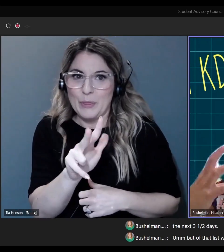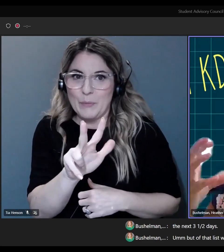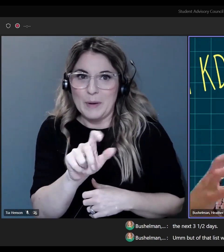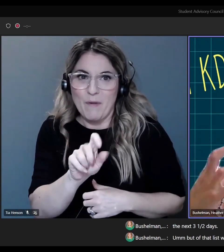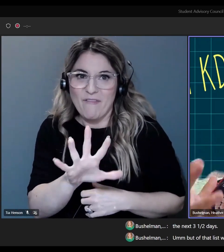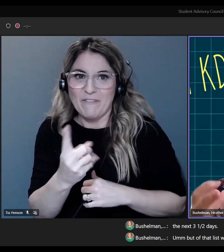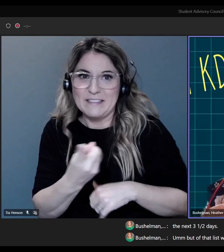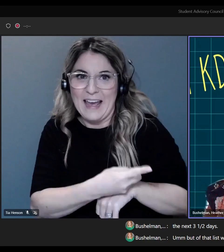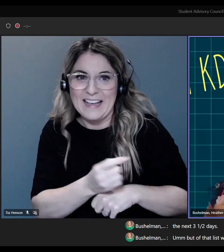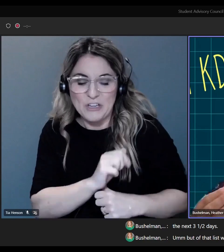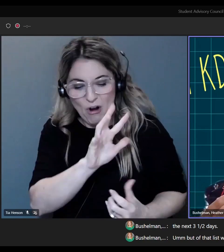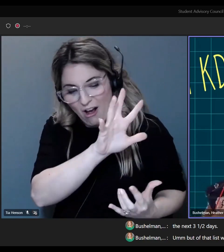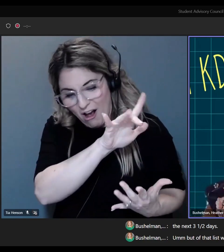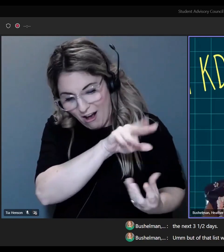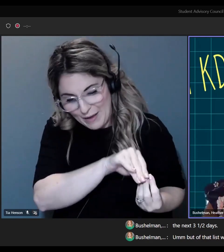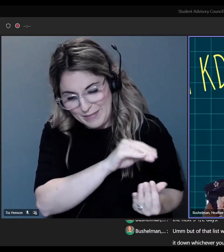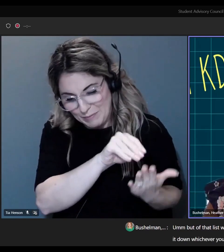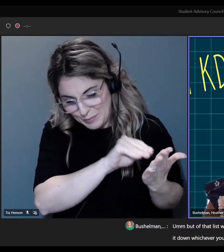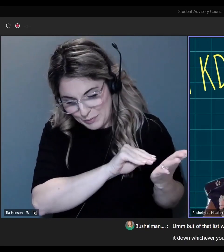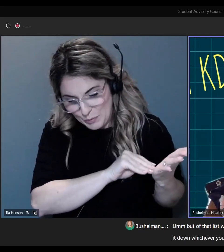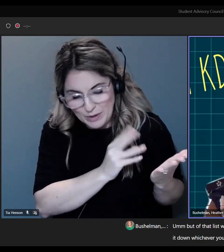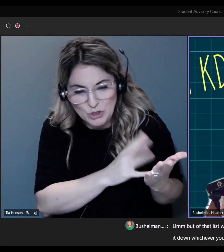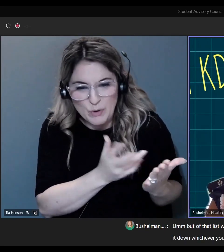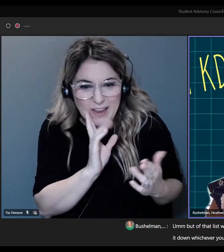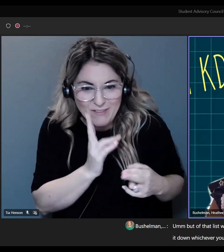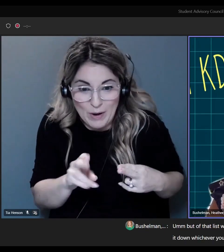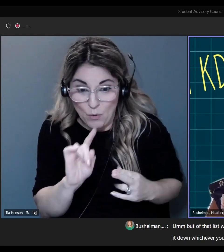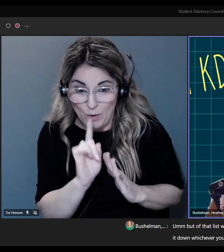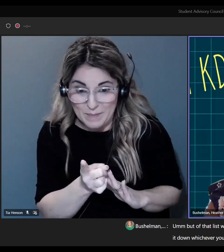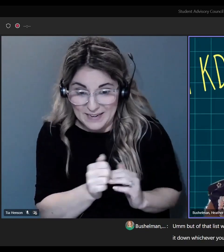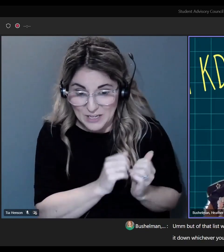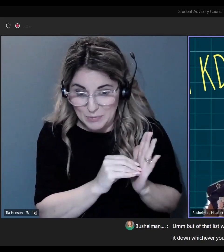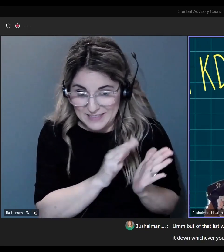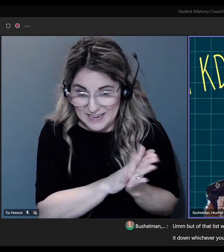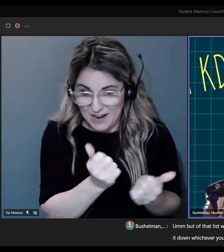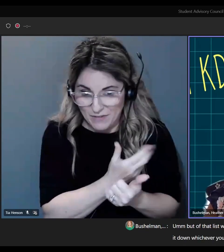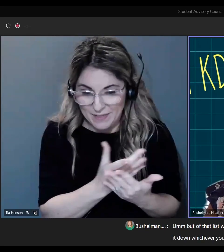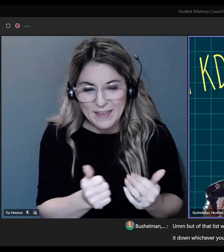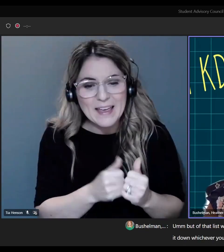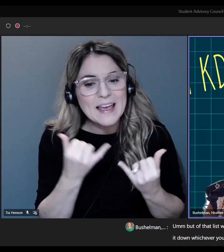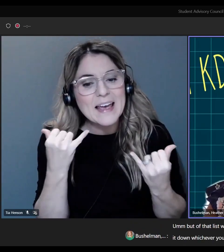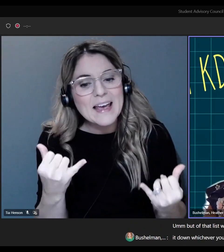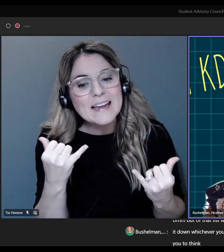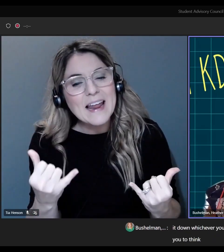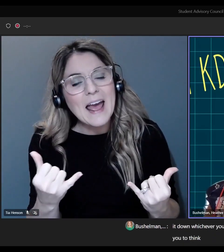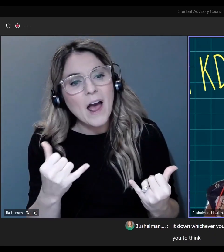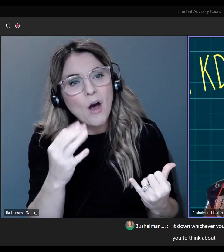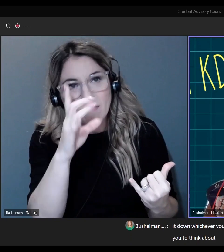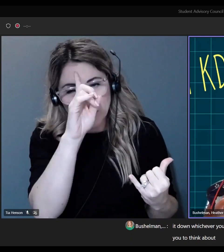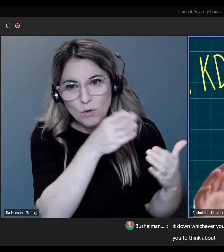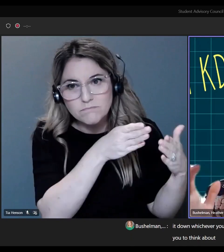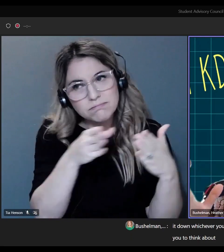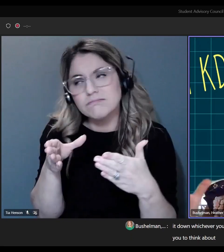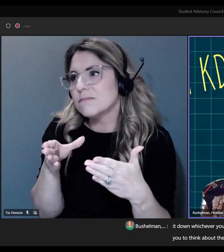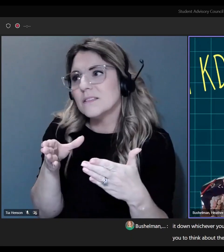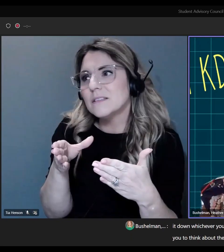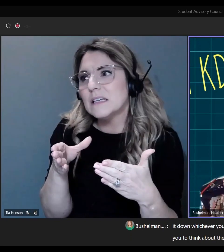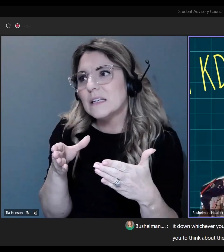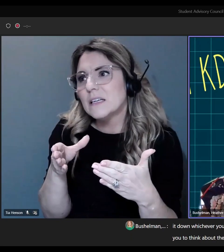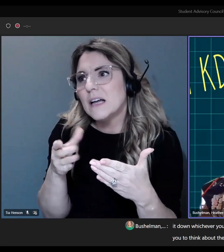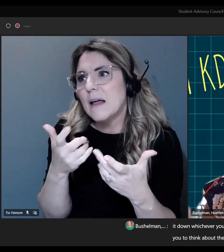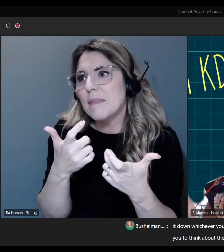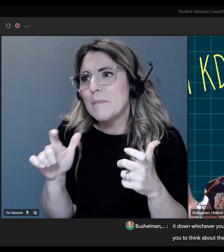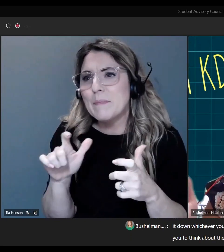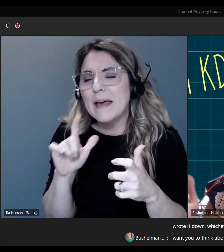whether it's in your head, you wrote it down, whichever you were able to do this morning, I want you to think about the big